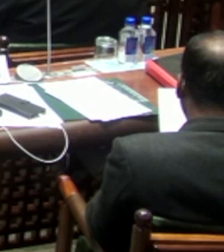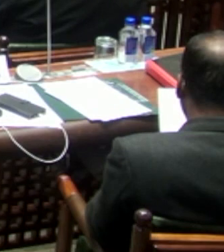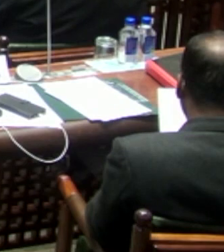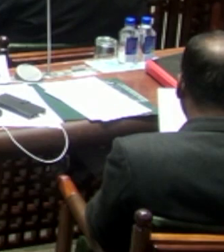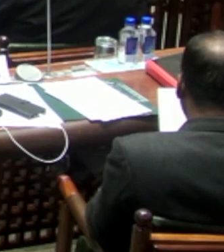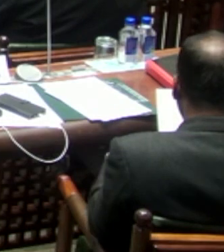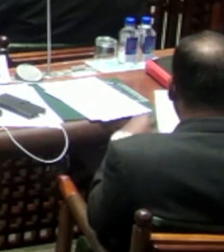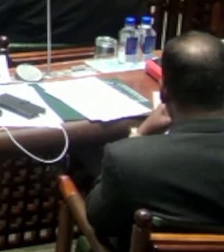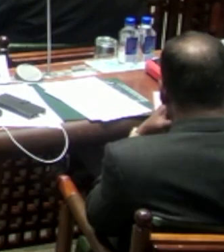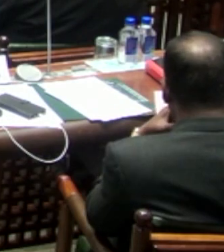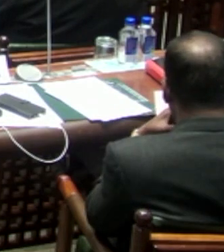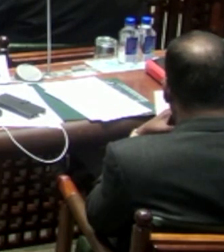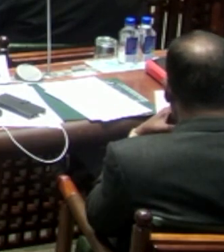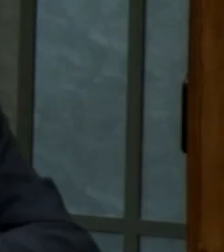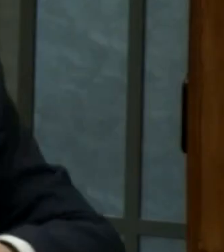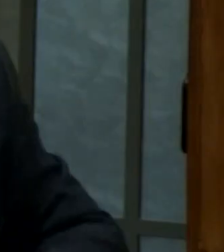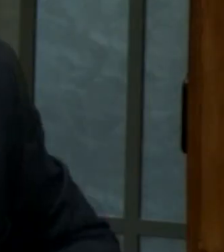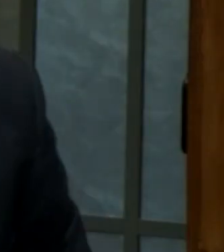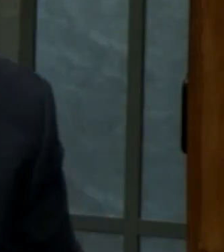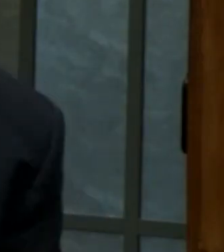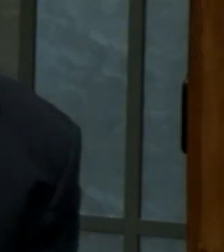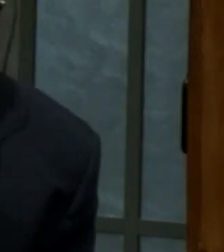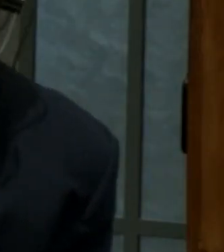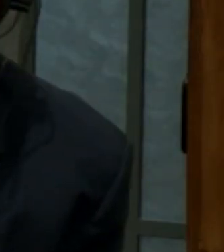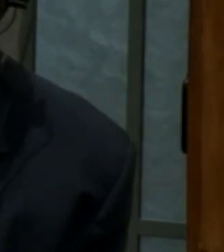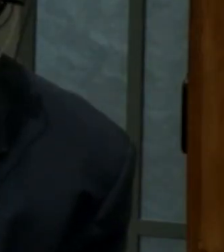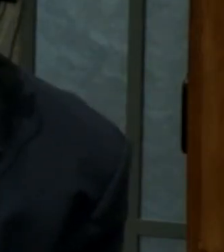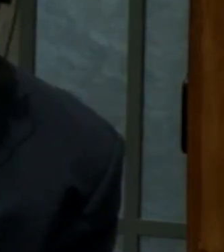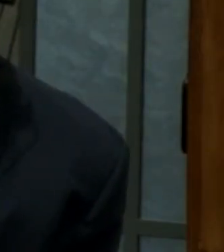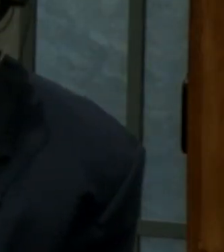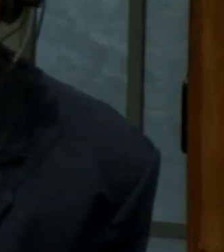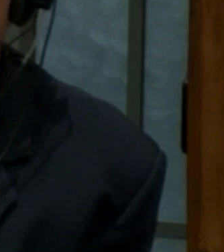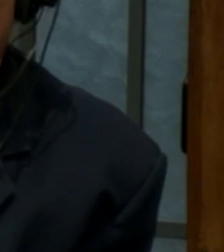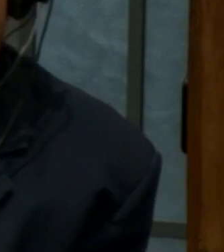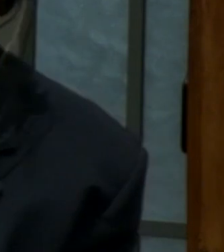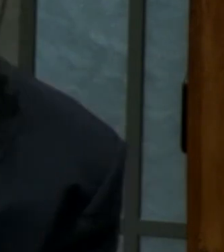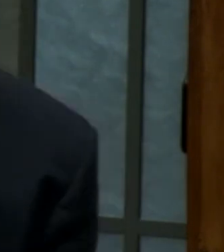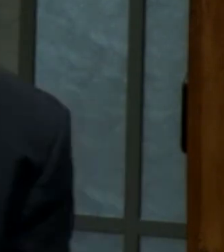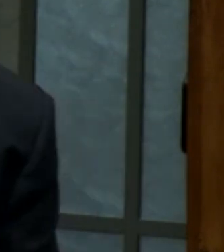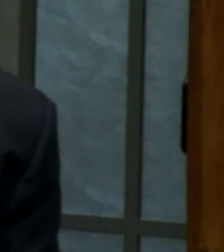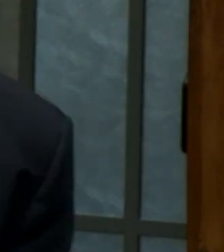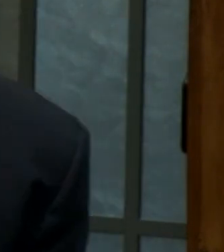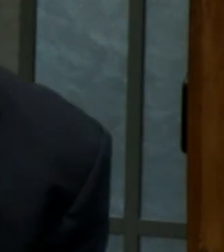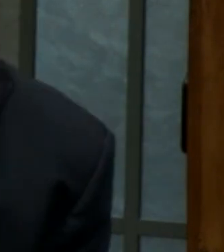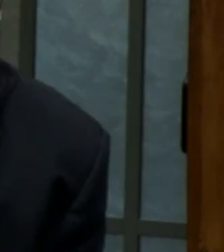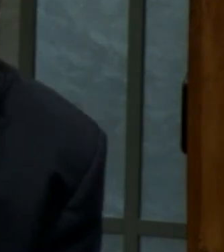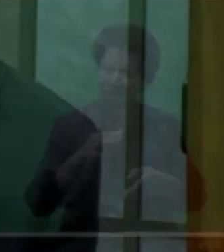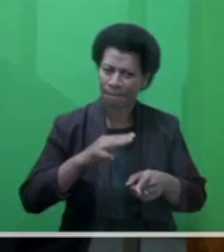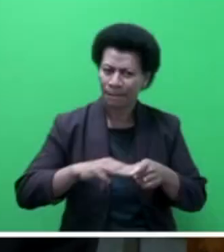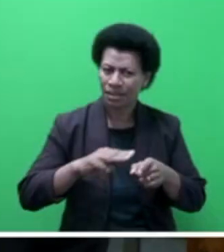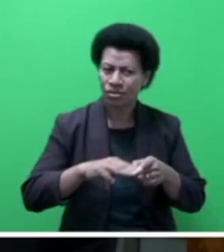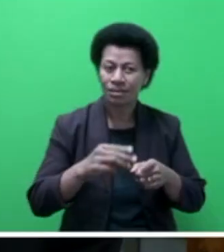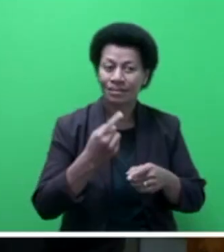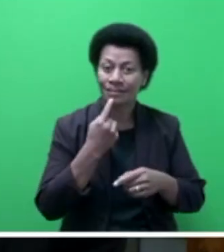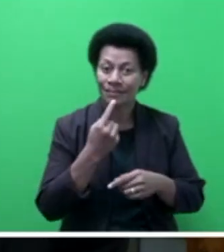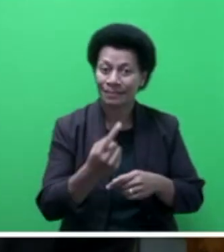speech on 30th of November 2020. As we move into a new year in the Fijian Parliament, the message from His Excellency is indeed one